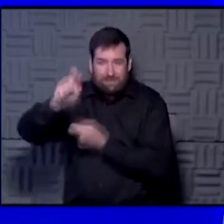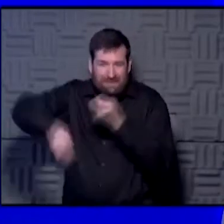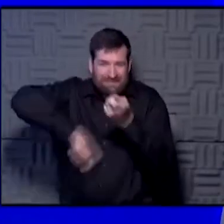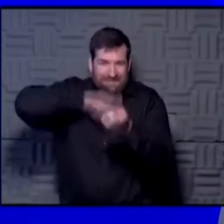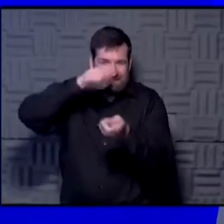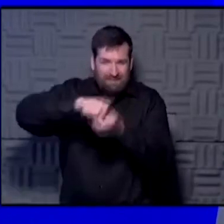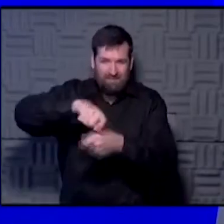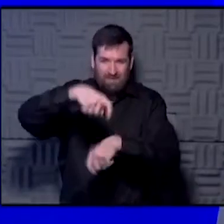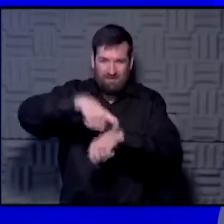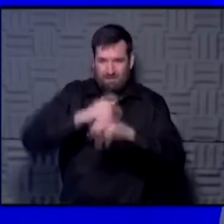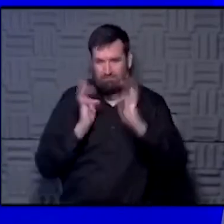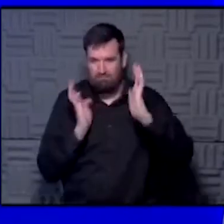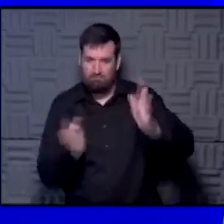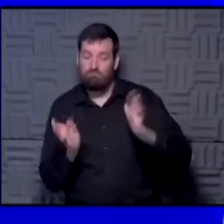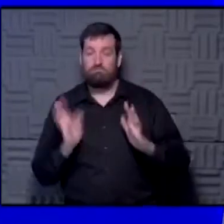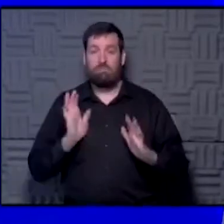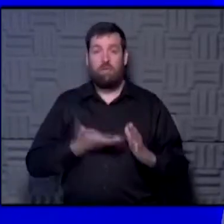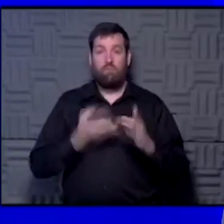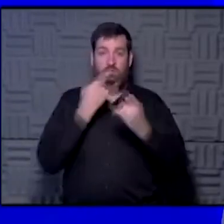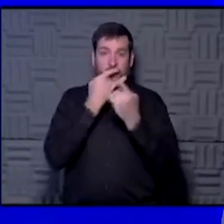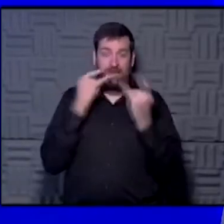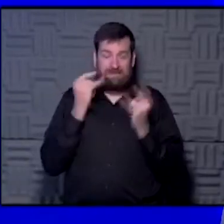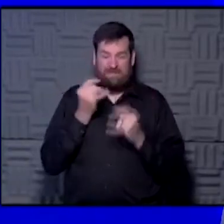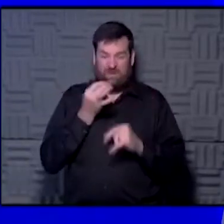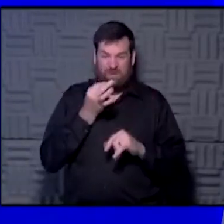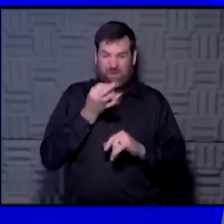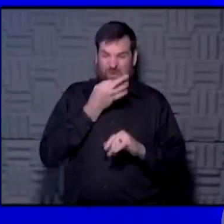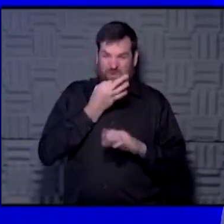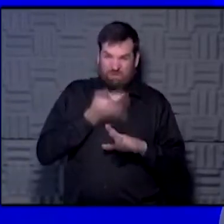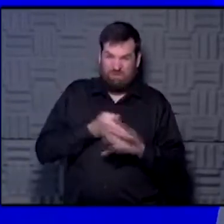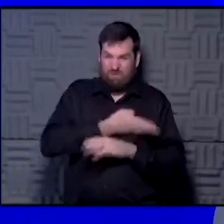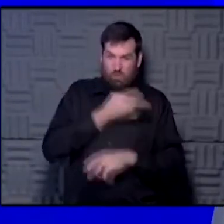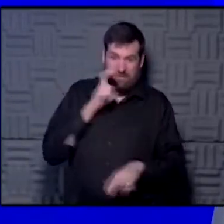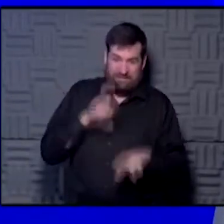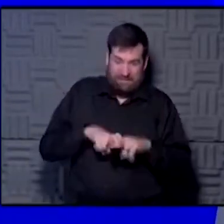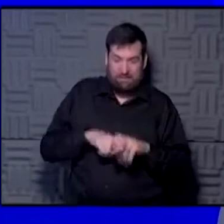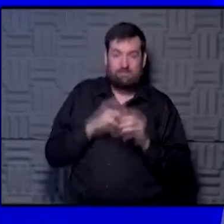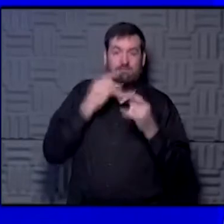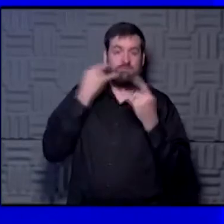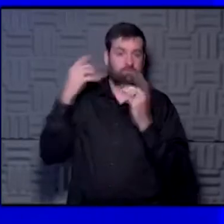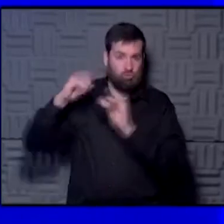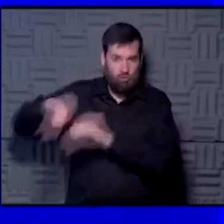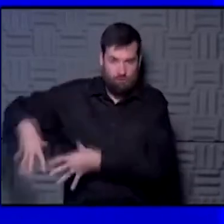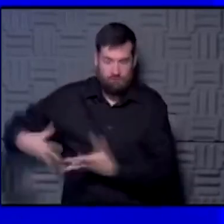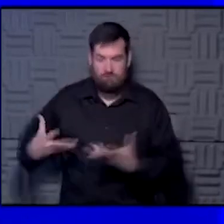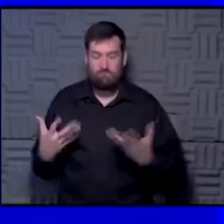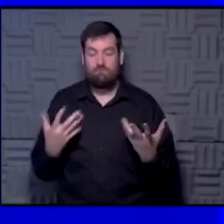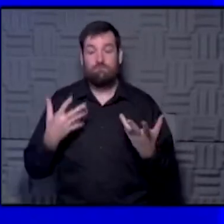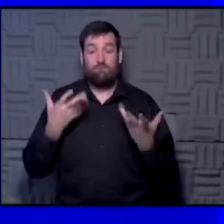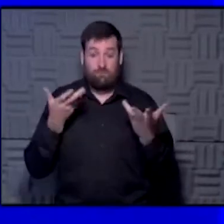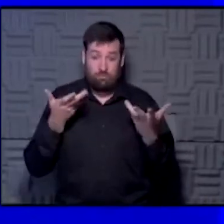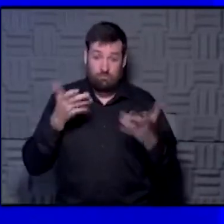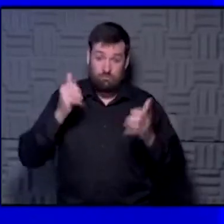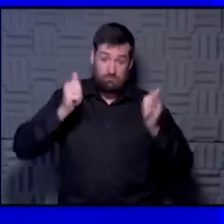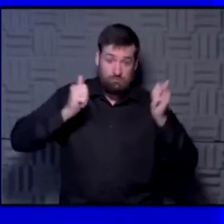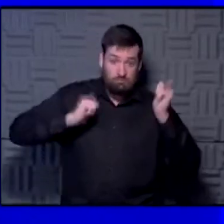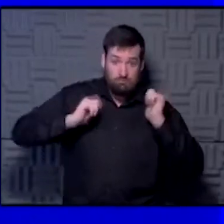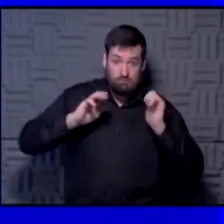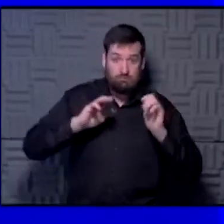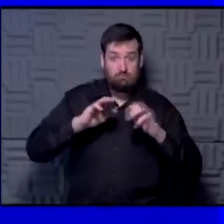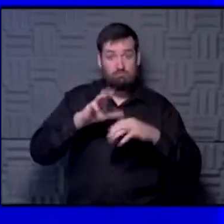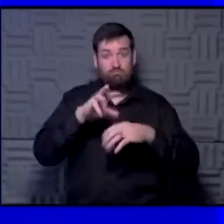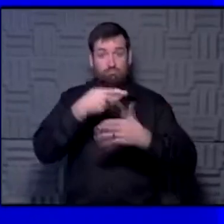time point. Our masks come off right before we sit down. We are spaced apart. As soon as the show is over, we put our masks